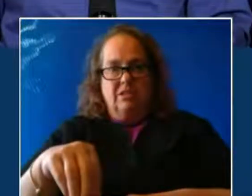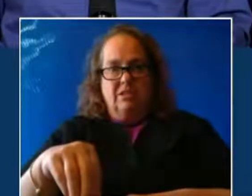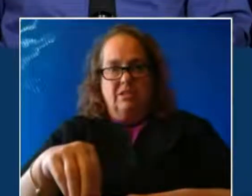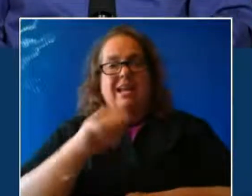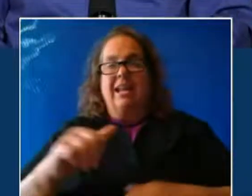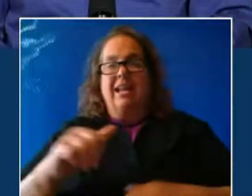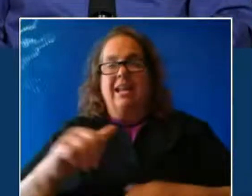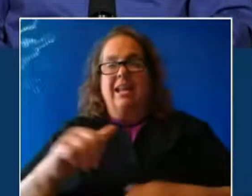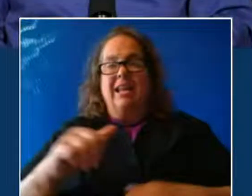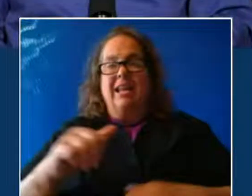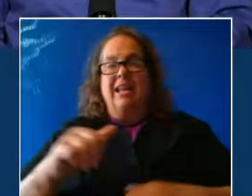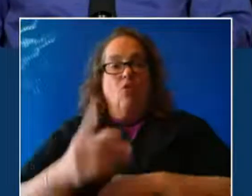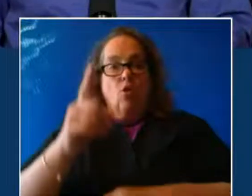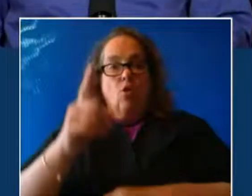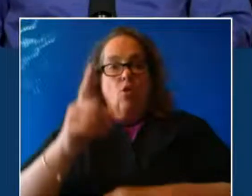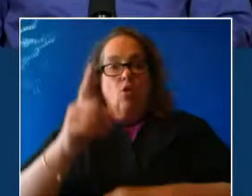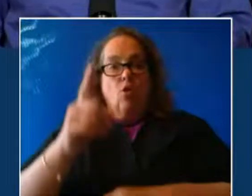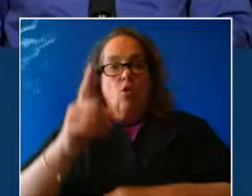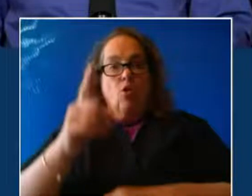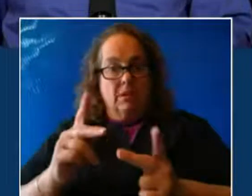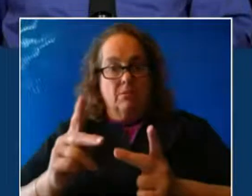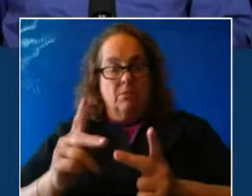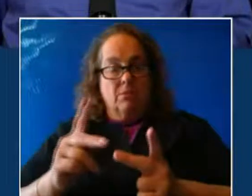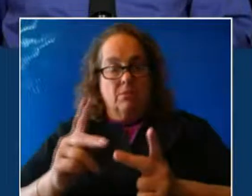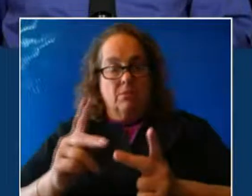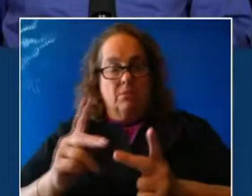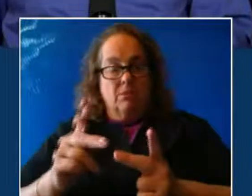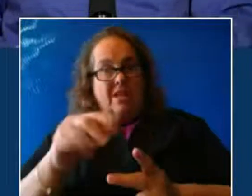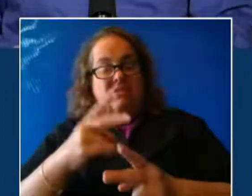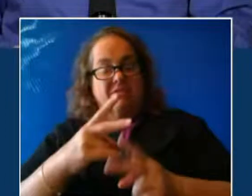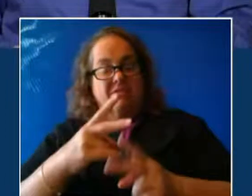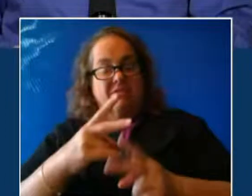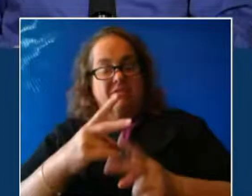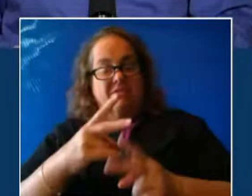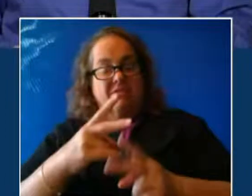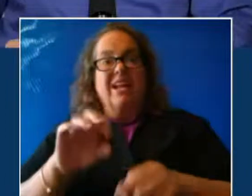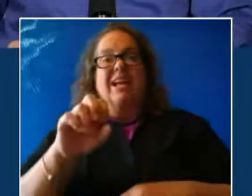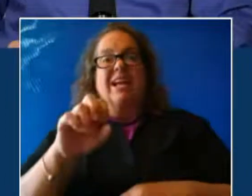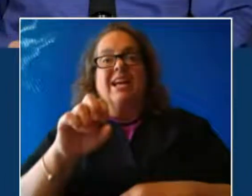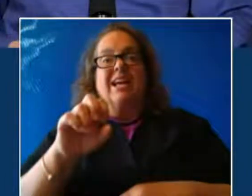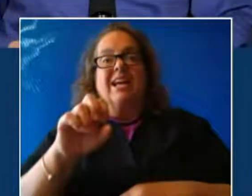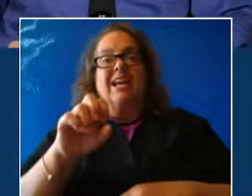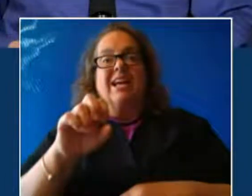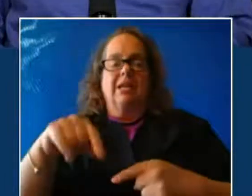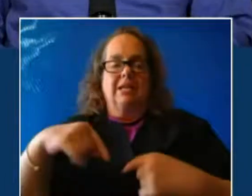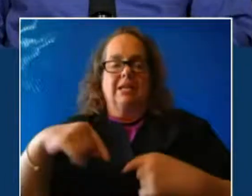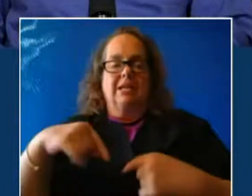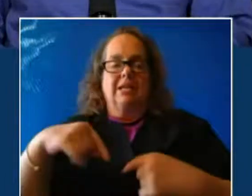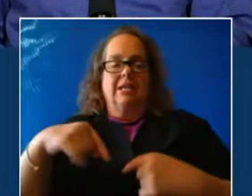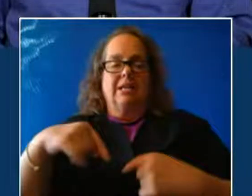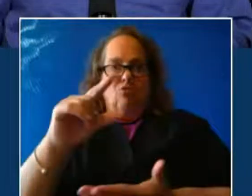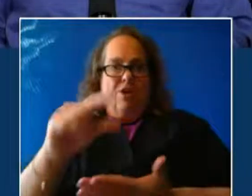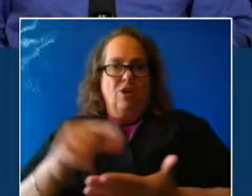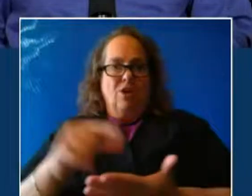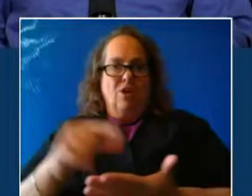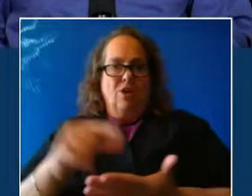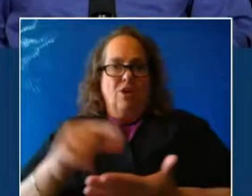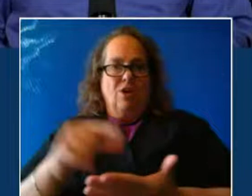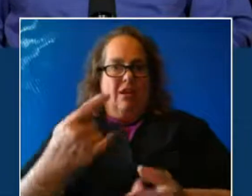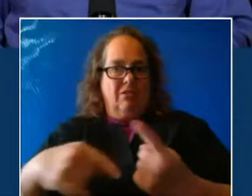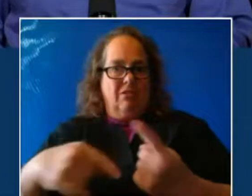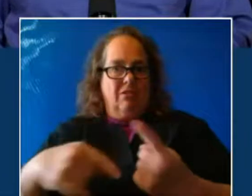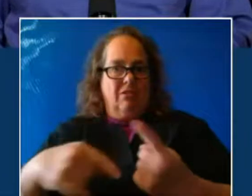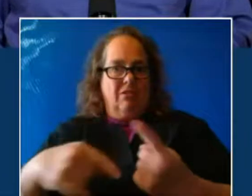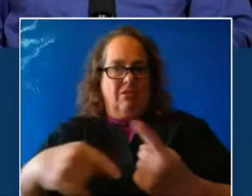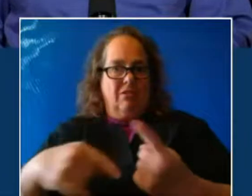is significant. It's also significant as graduation season is upon us. And so that guidance is effective as of today. Now, James, if we go to